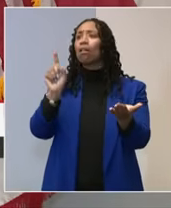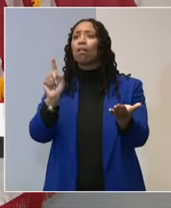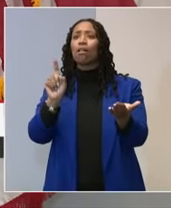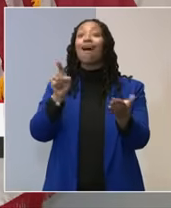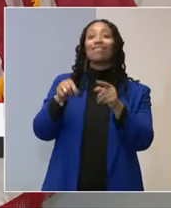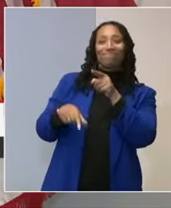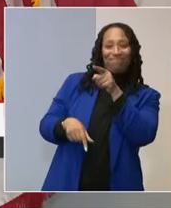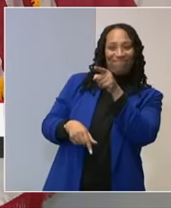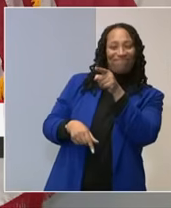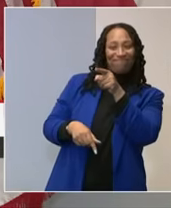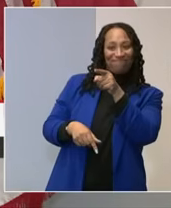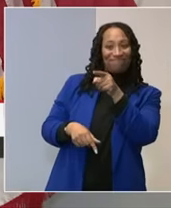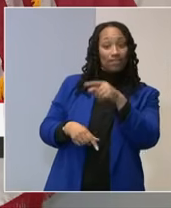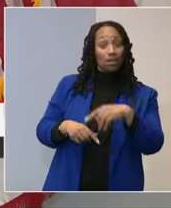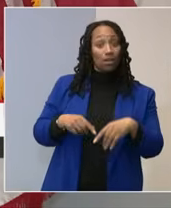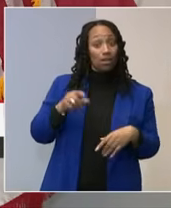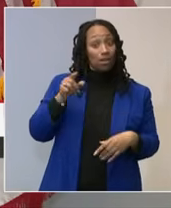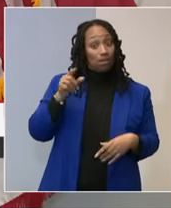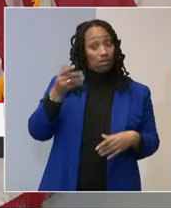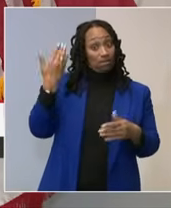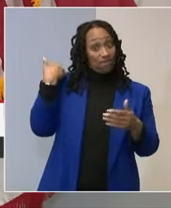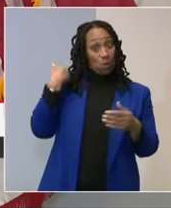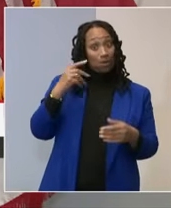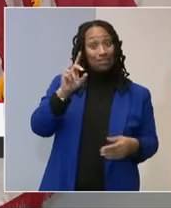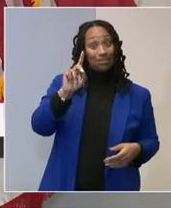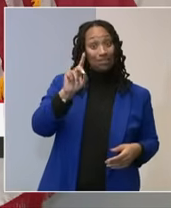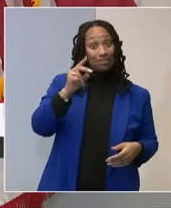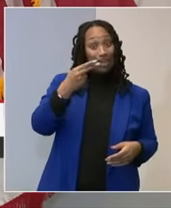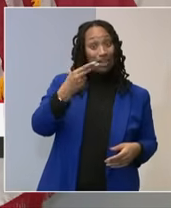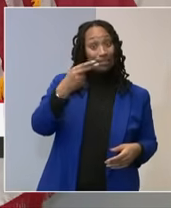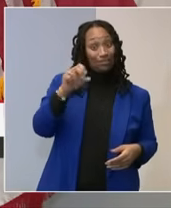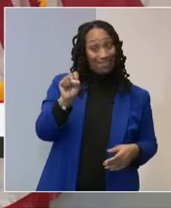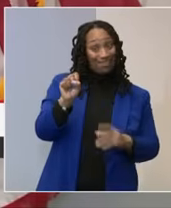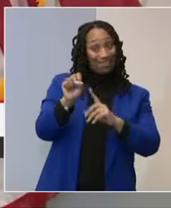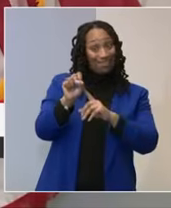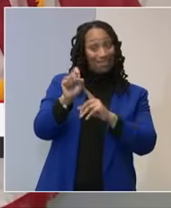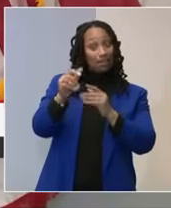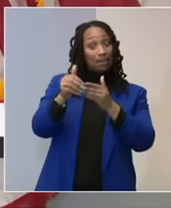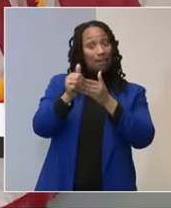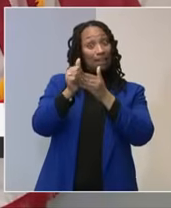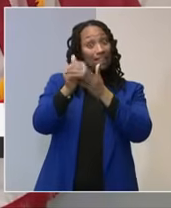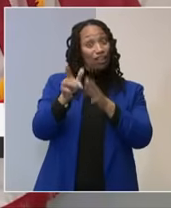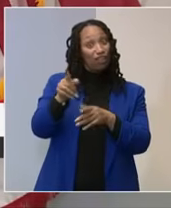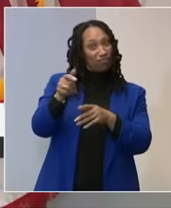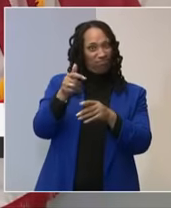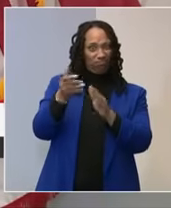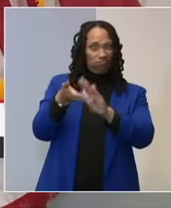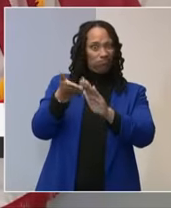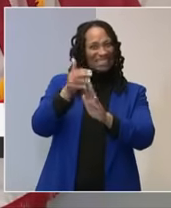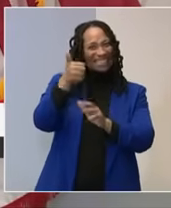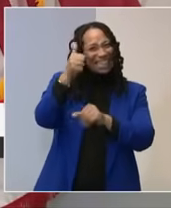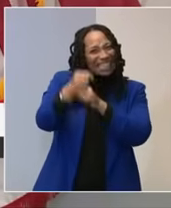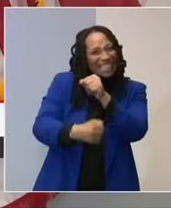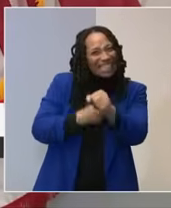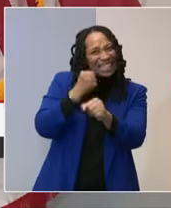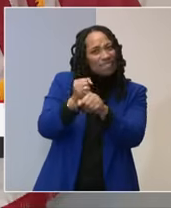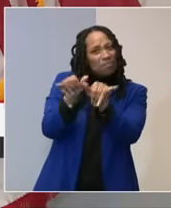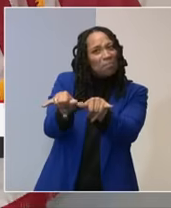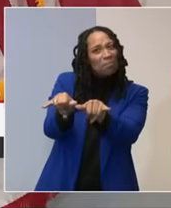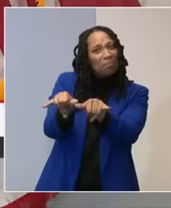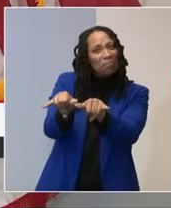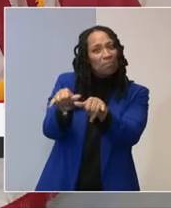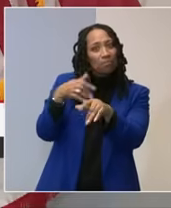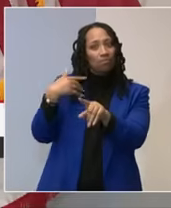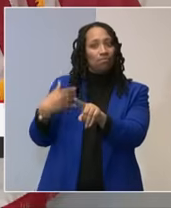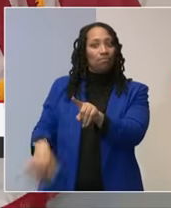DHS. I think that's unprecedented in DC government. And Rachel was there for a good part of that time, if not the whole time. And so